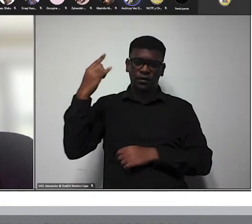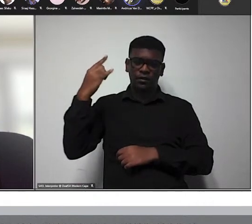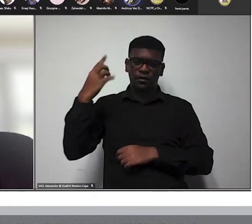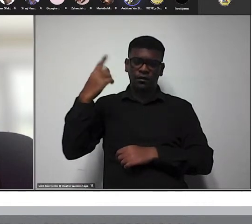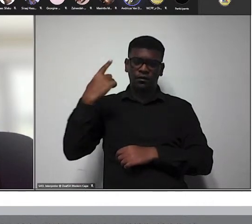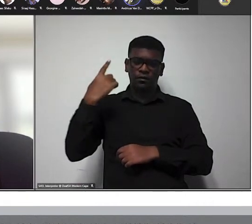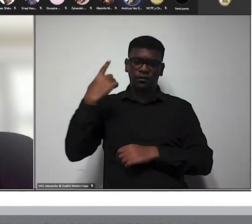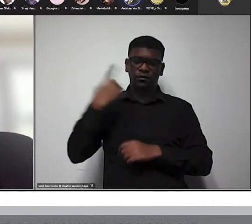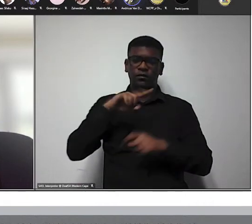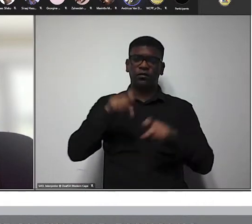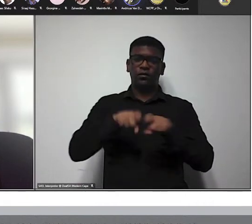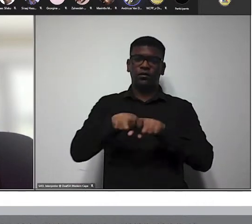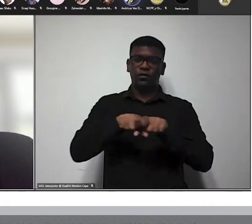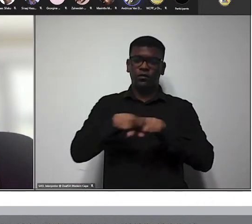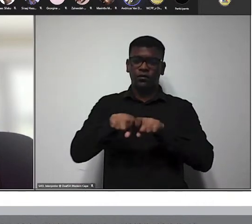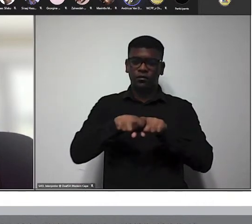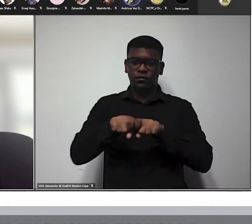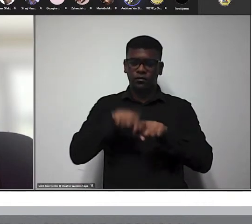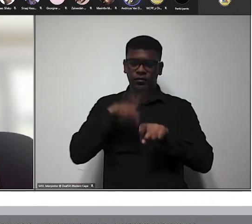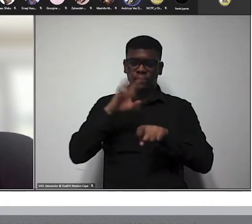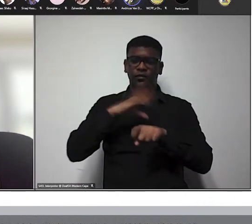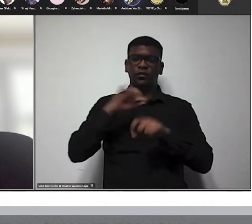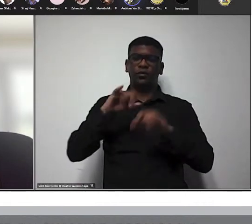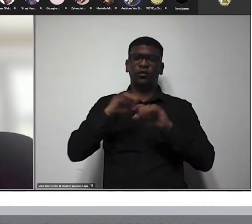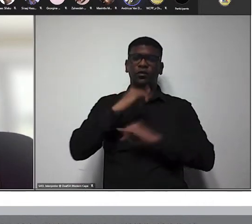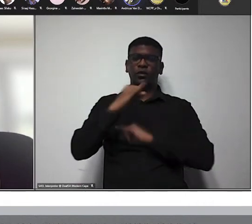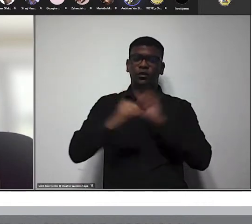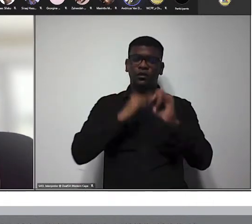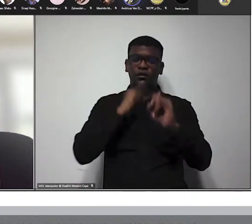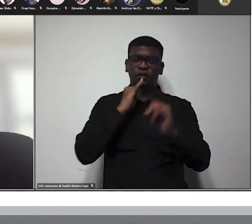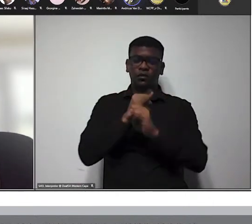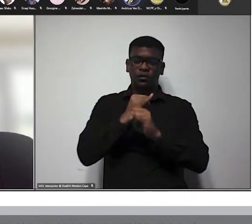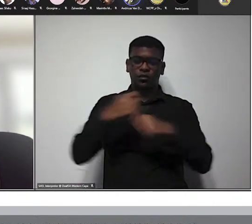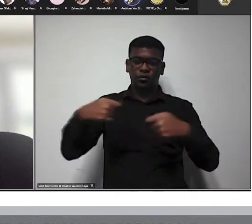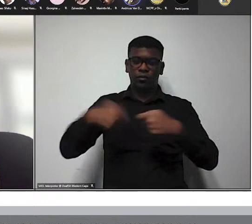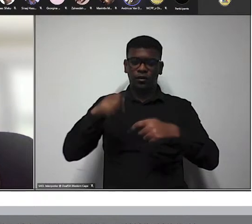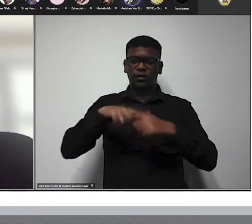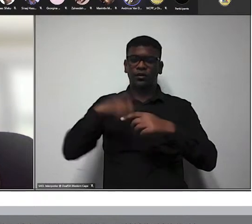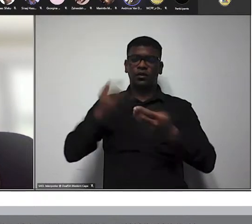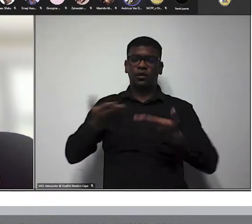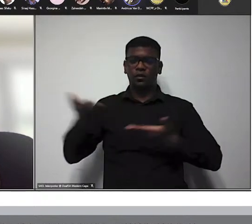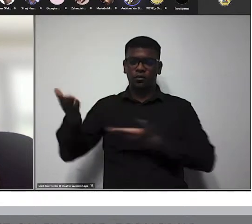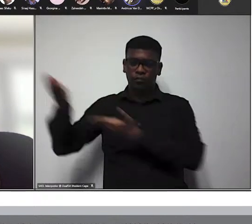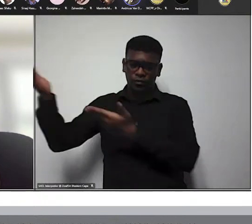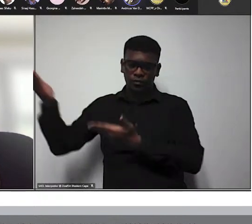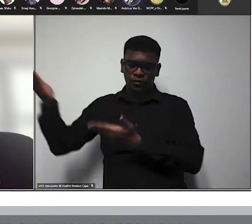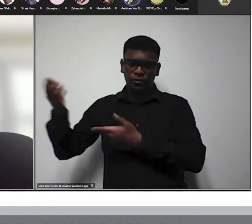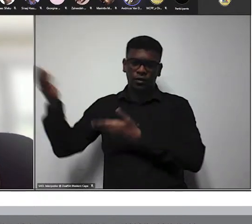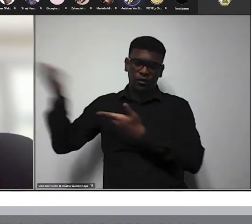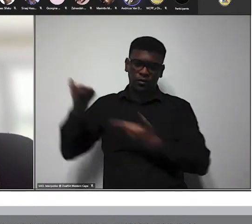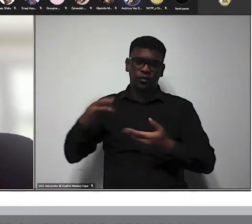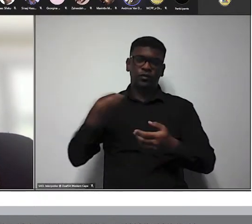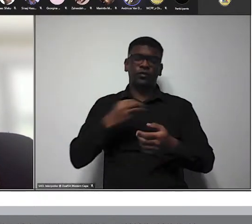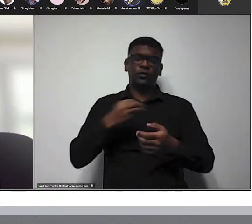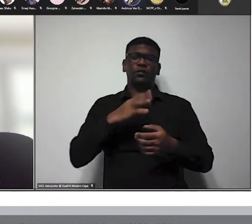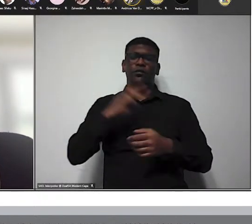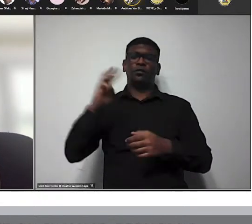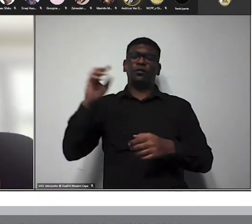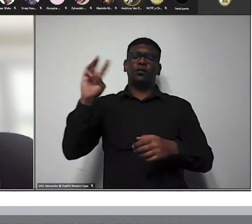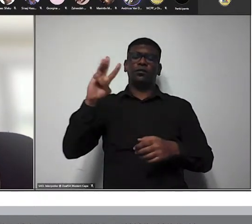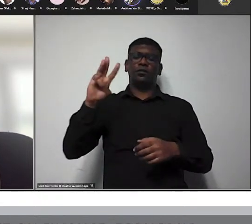for competing on the international market and for importing into the USA. So perhaps if you could just speak a little